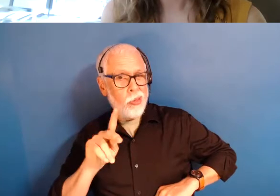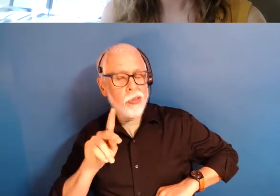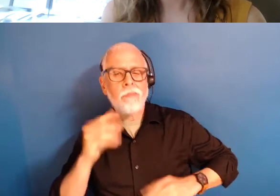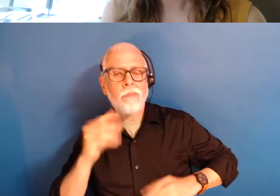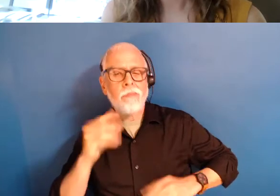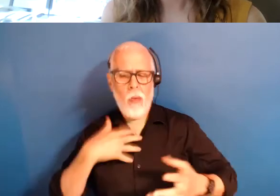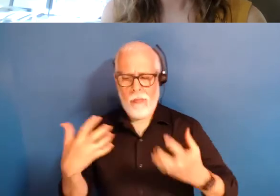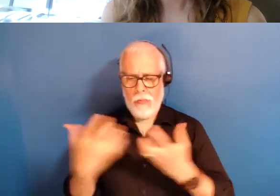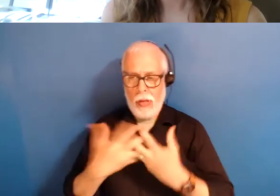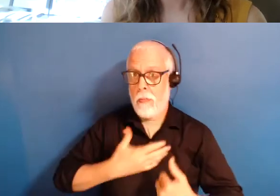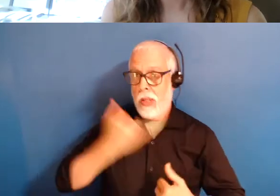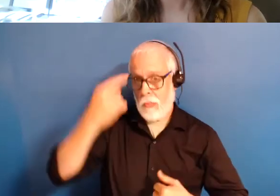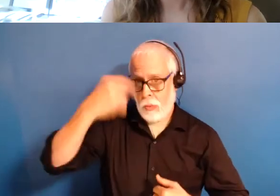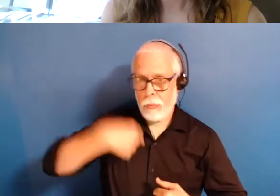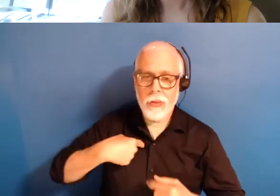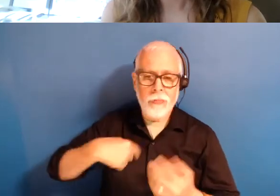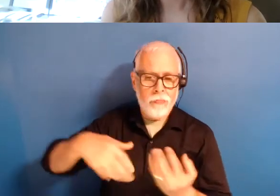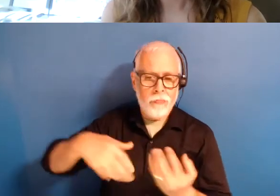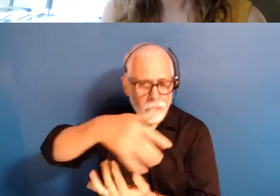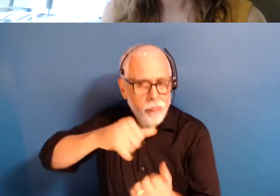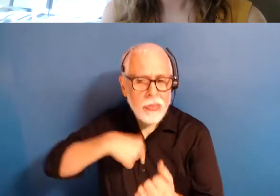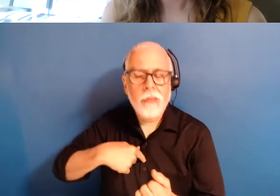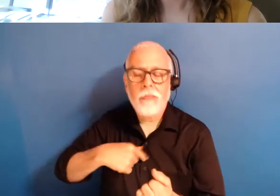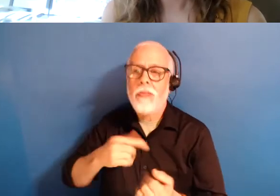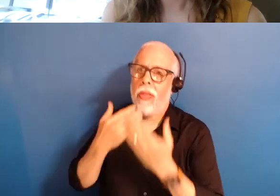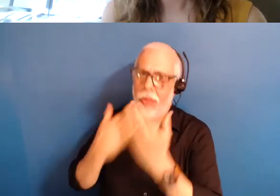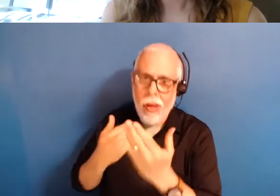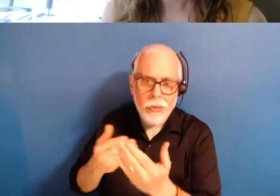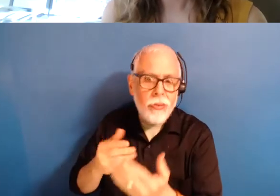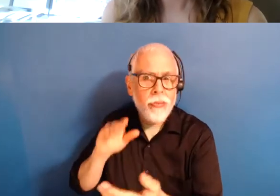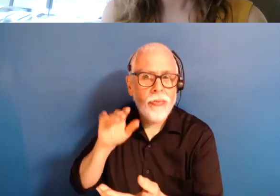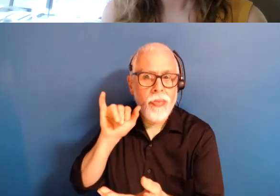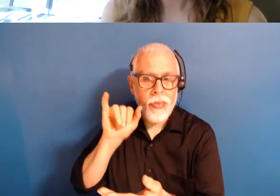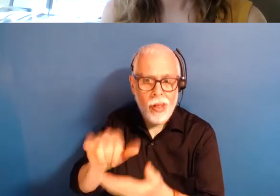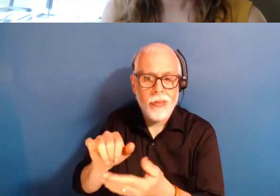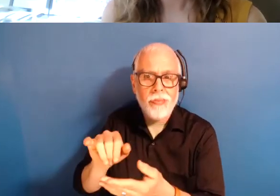best for you and those around you. And so, yeah, thank you for giving that